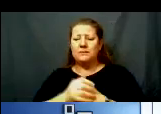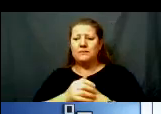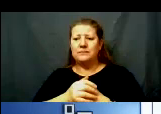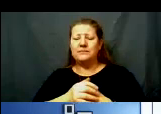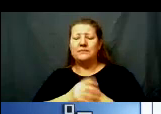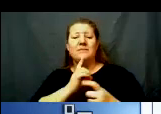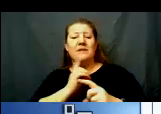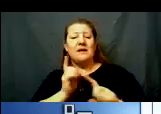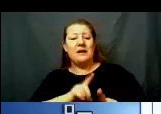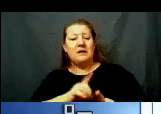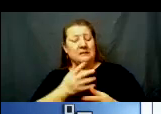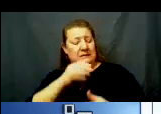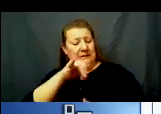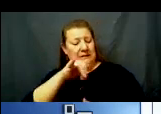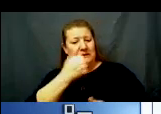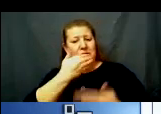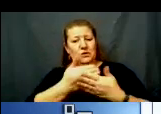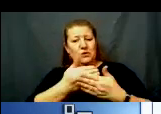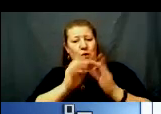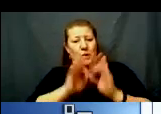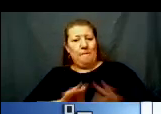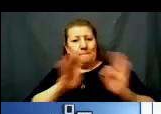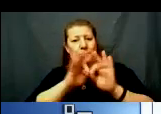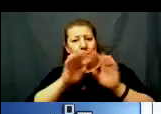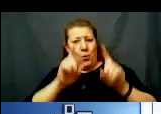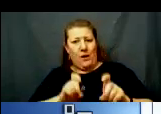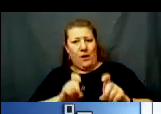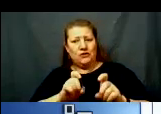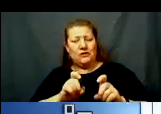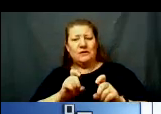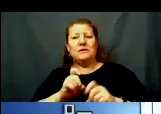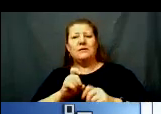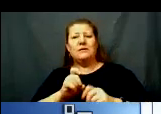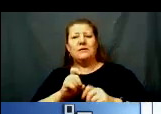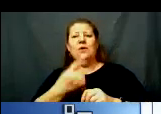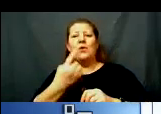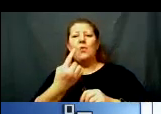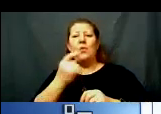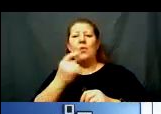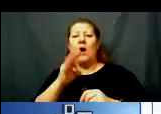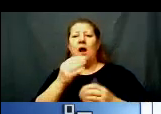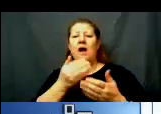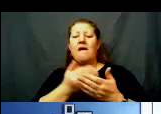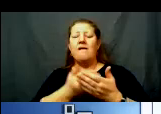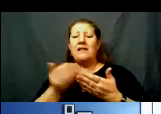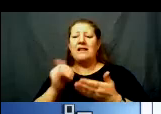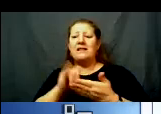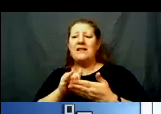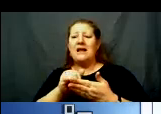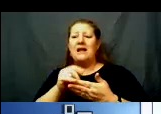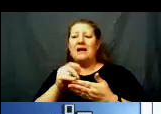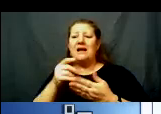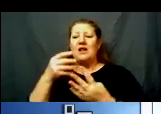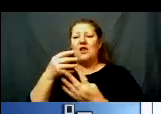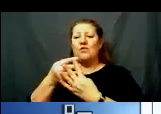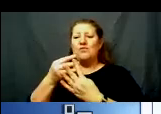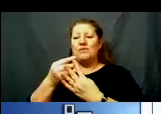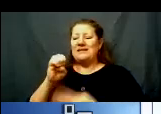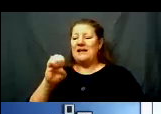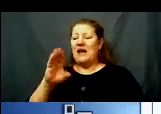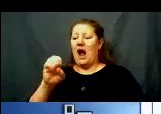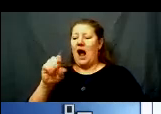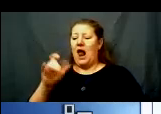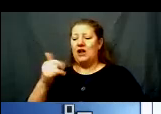Yeah, really, really important question. You know, one of the things that the Prison Ecology Project did back in 2015